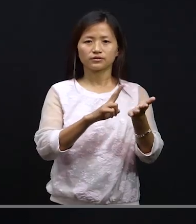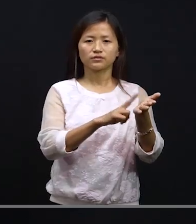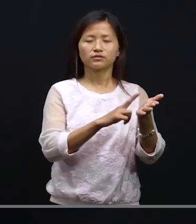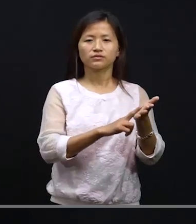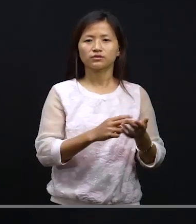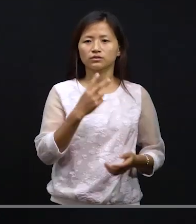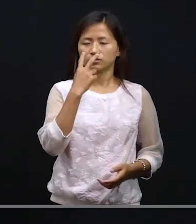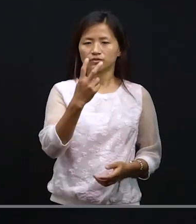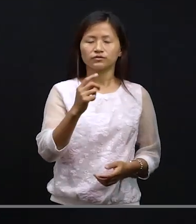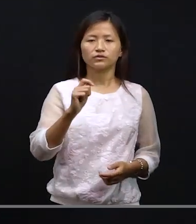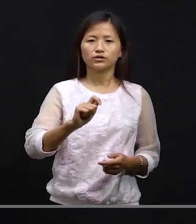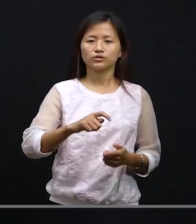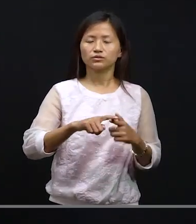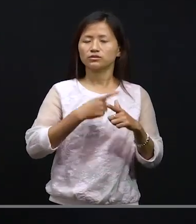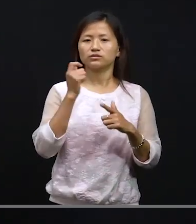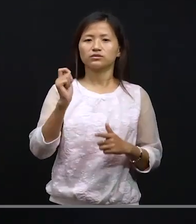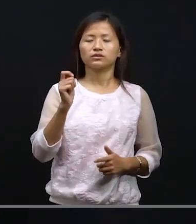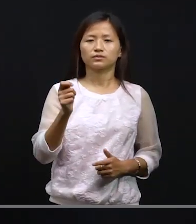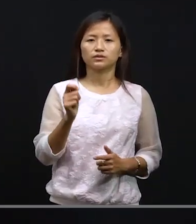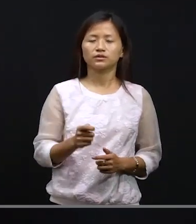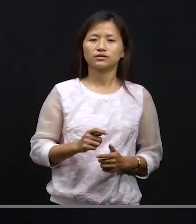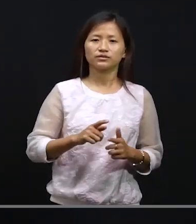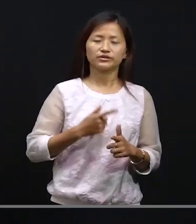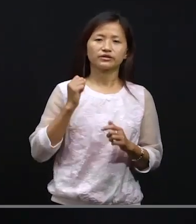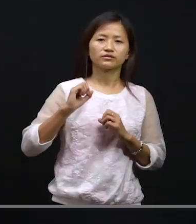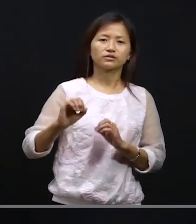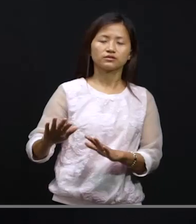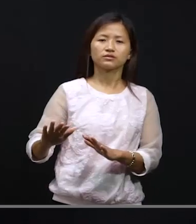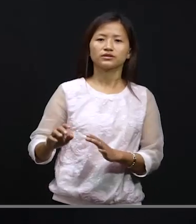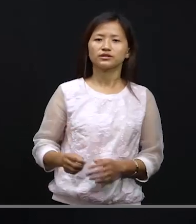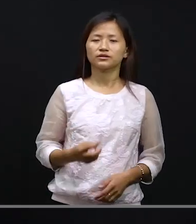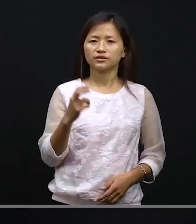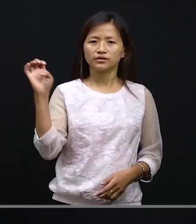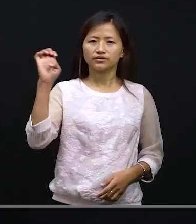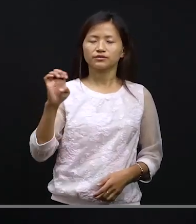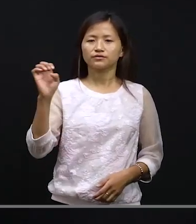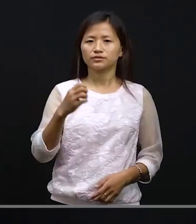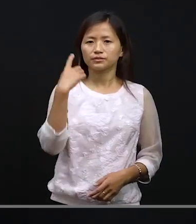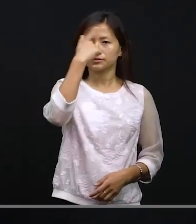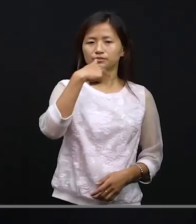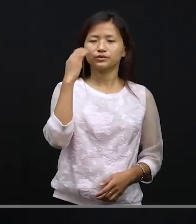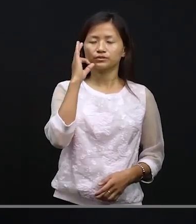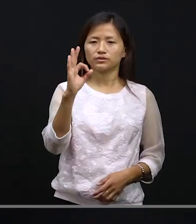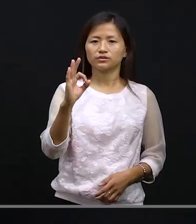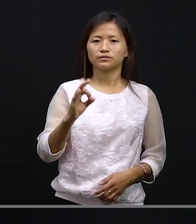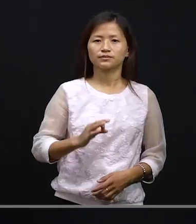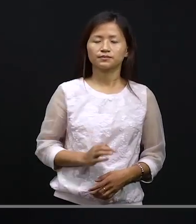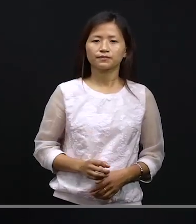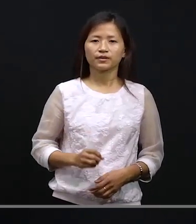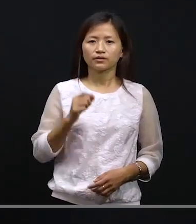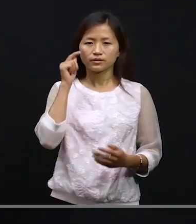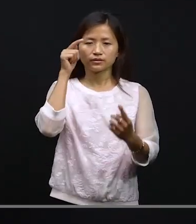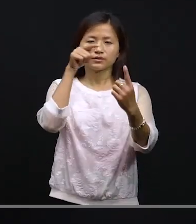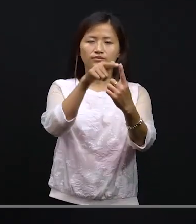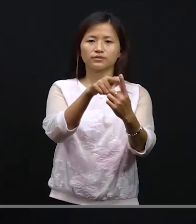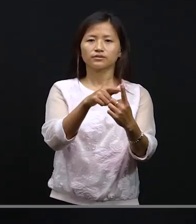was looking for a job, presents the narrator rejecting even beauty, because we cannot attain happiness just from